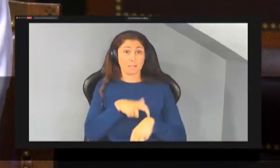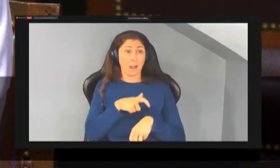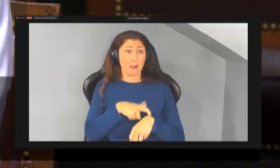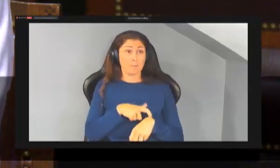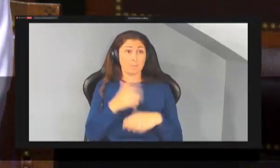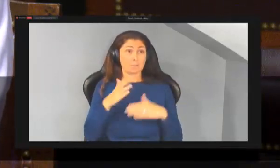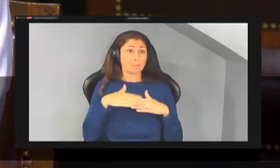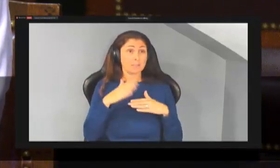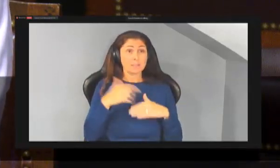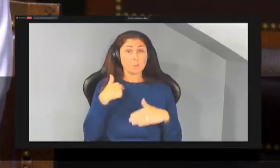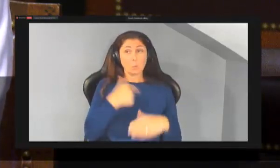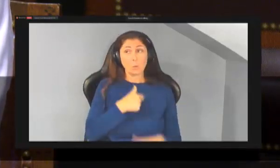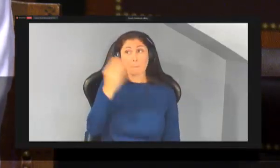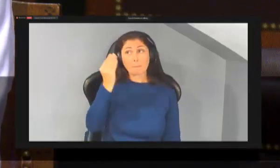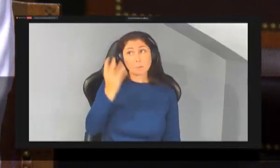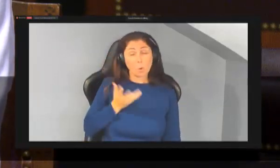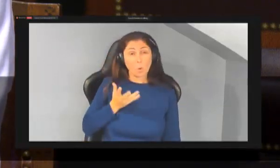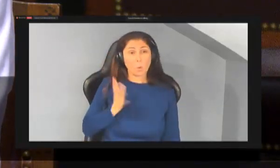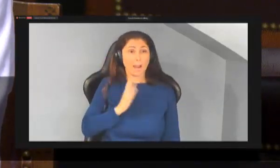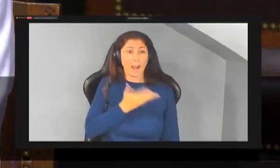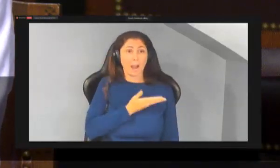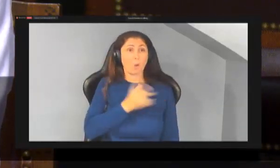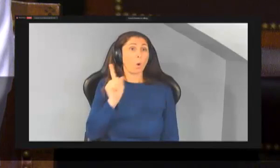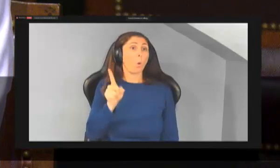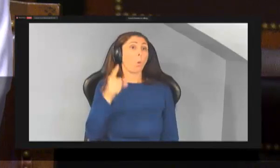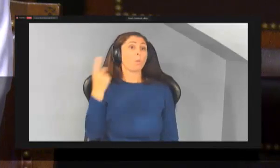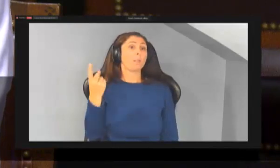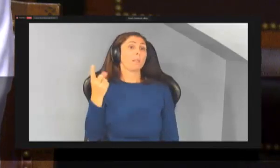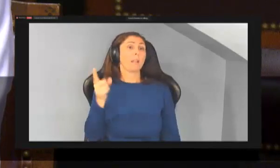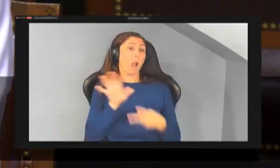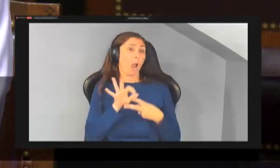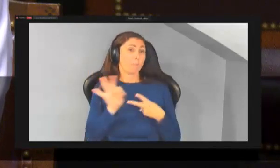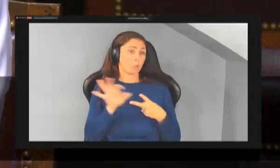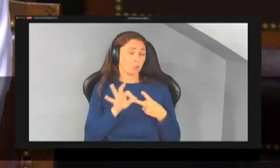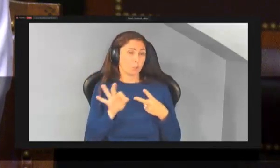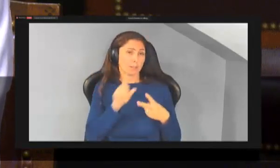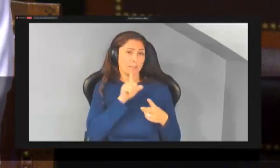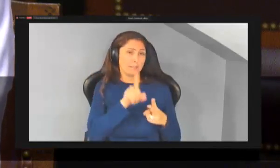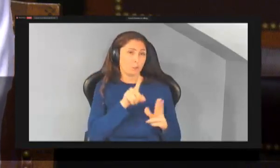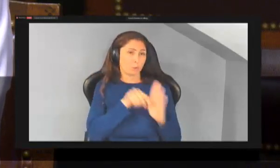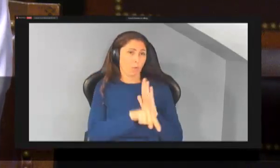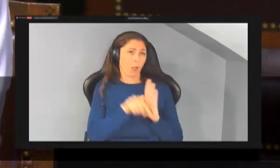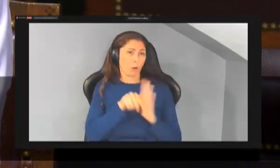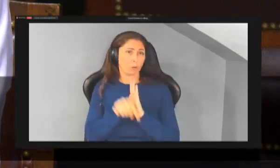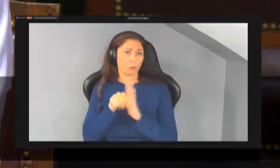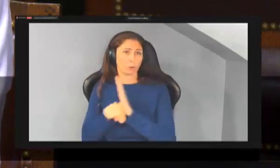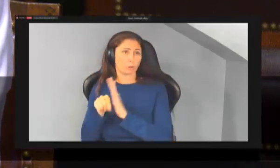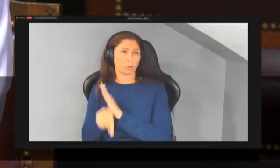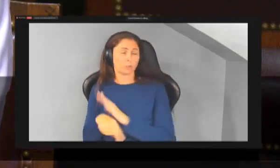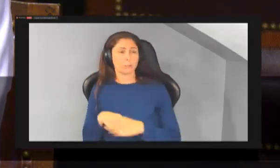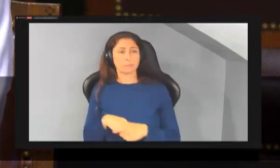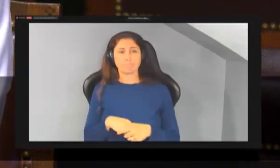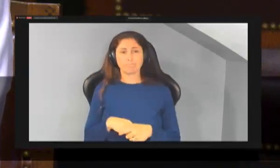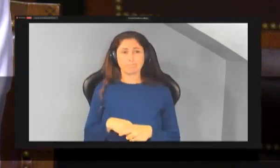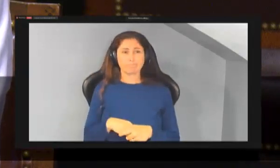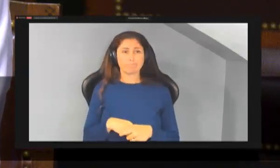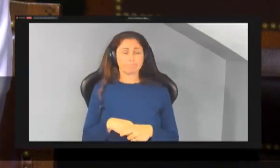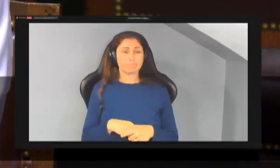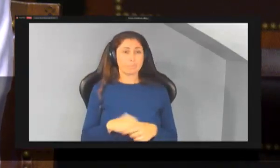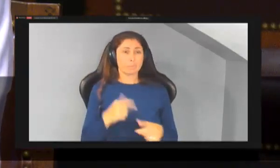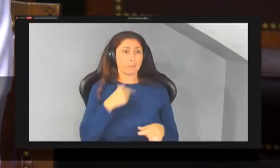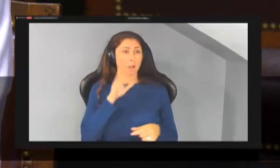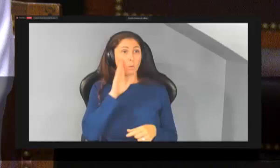being told that our only option is to slaughter. And I would ask the